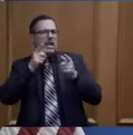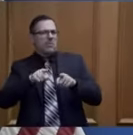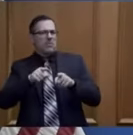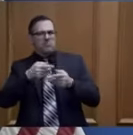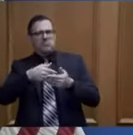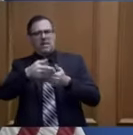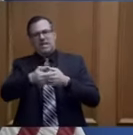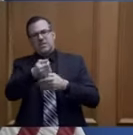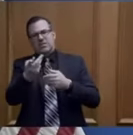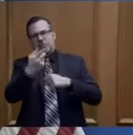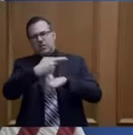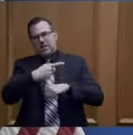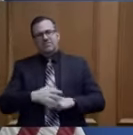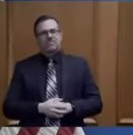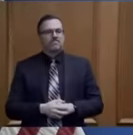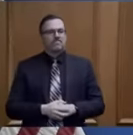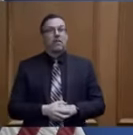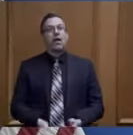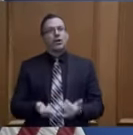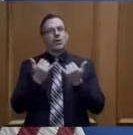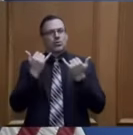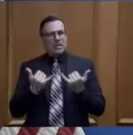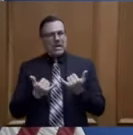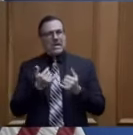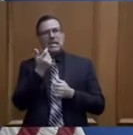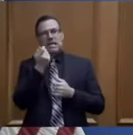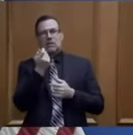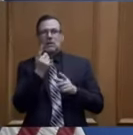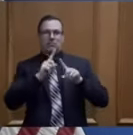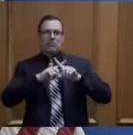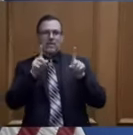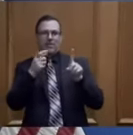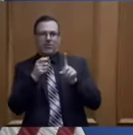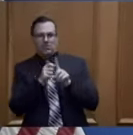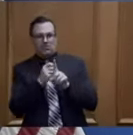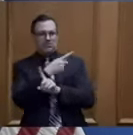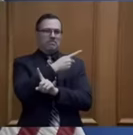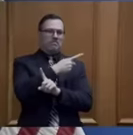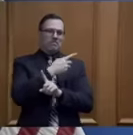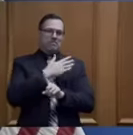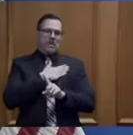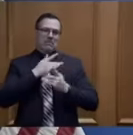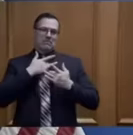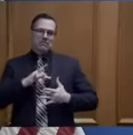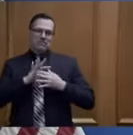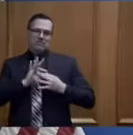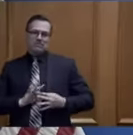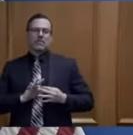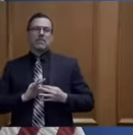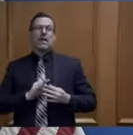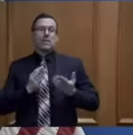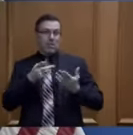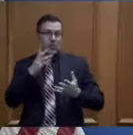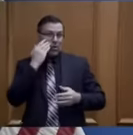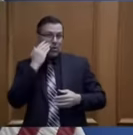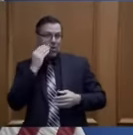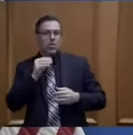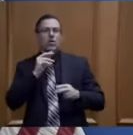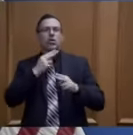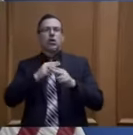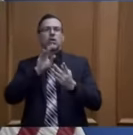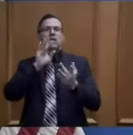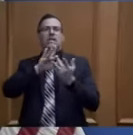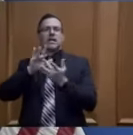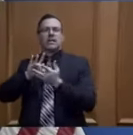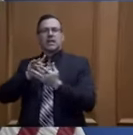To give you something a little bit different today and tell you about something that you may have heard about called contact